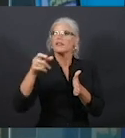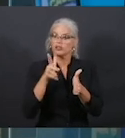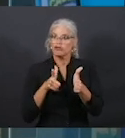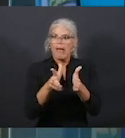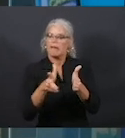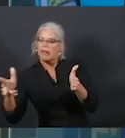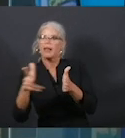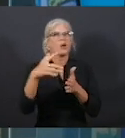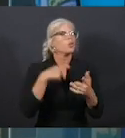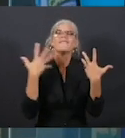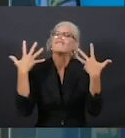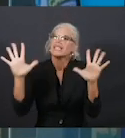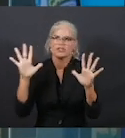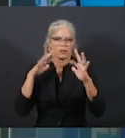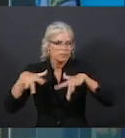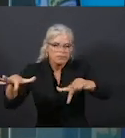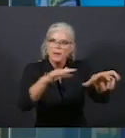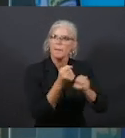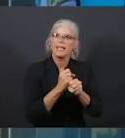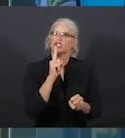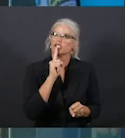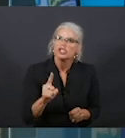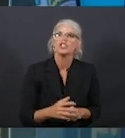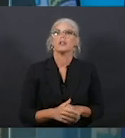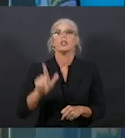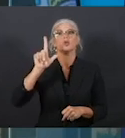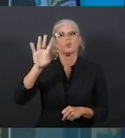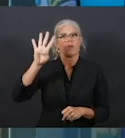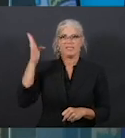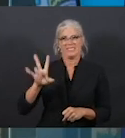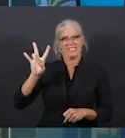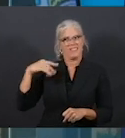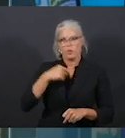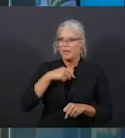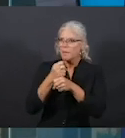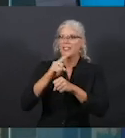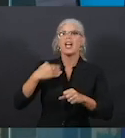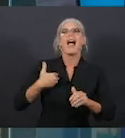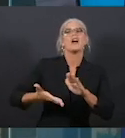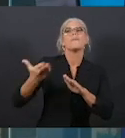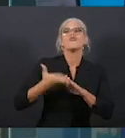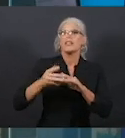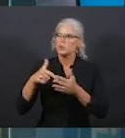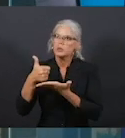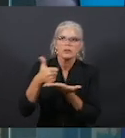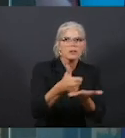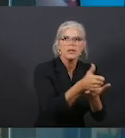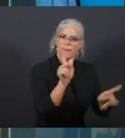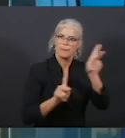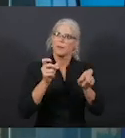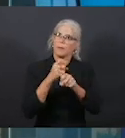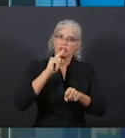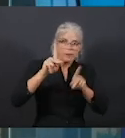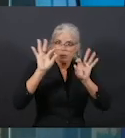already extended our Road Ranger Service Patrol to 24/7 operation to facilitate people safely moving around and getting where they